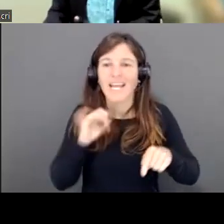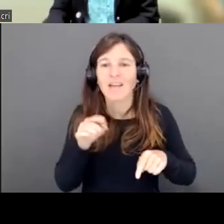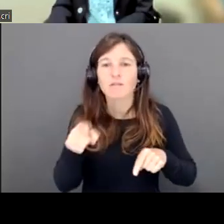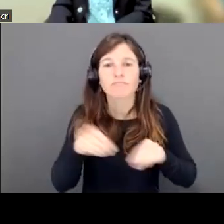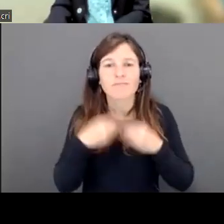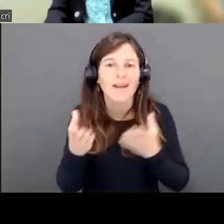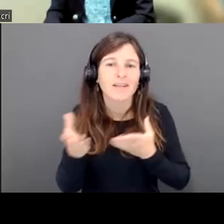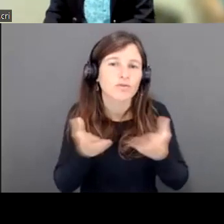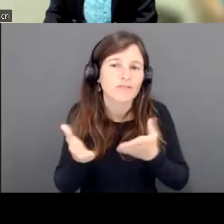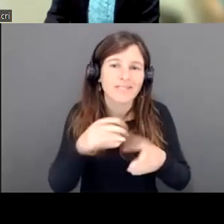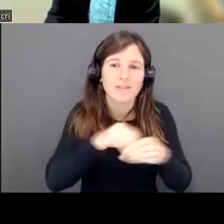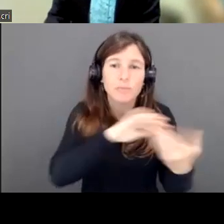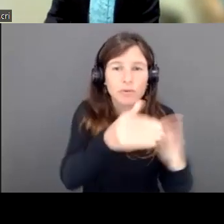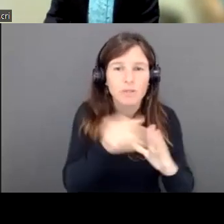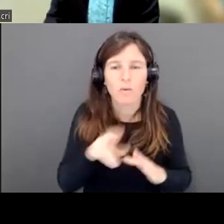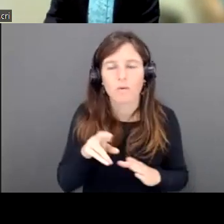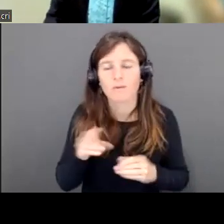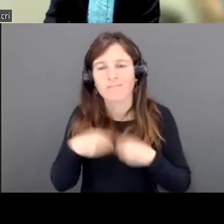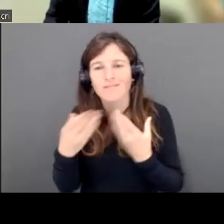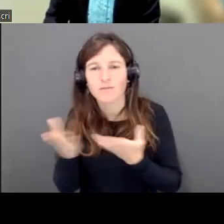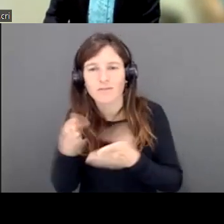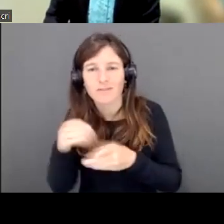community or in hospital, and